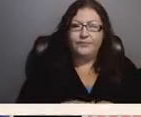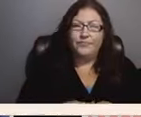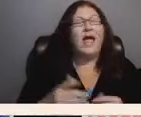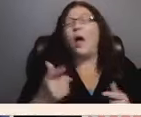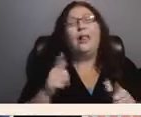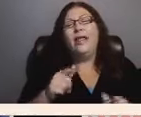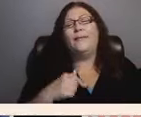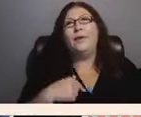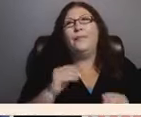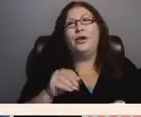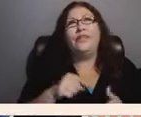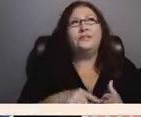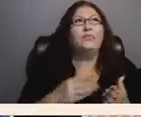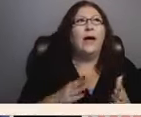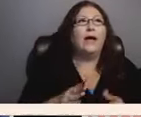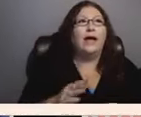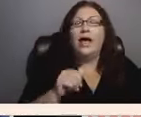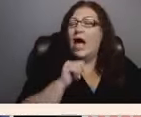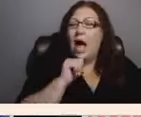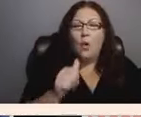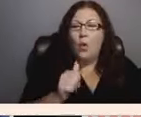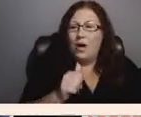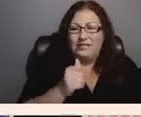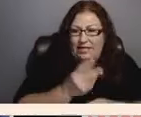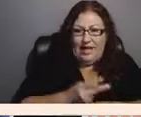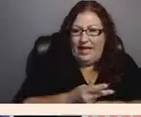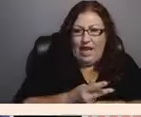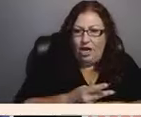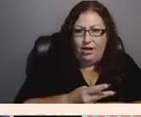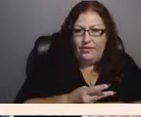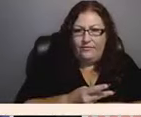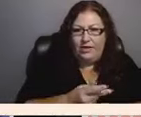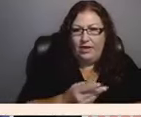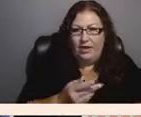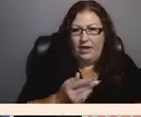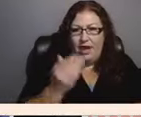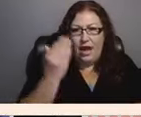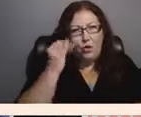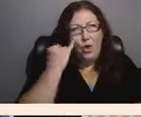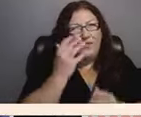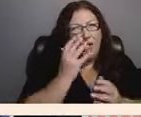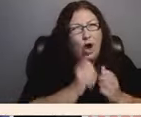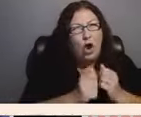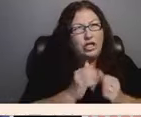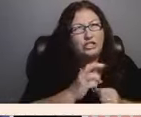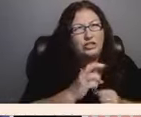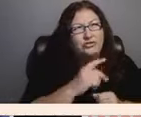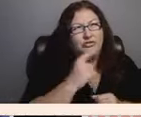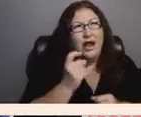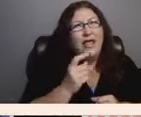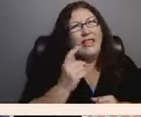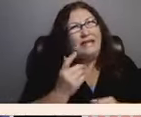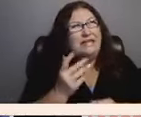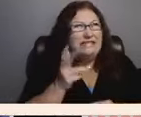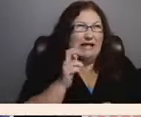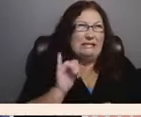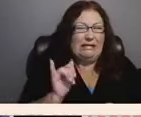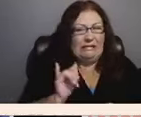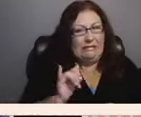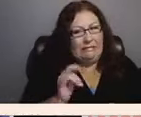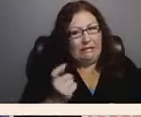this way: wasn't being cared to. I don't know if that was harsh and dried up. It sounds a little harsh, but we need